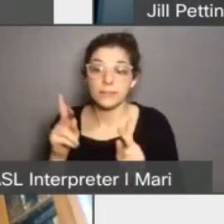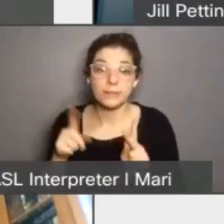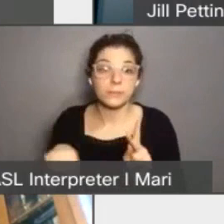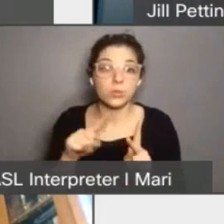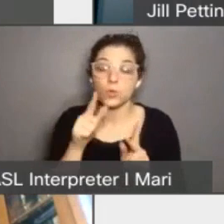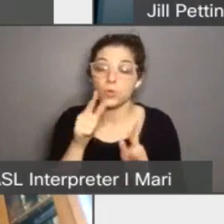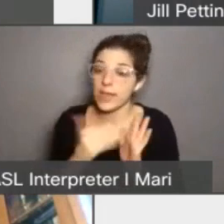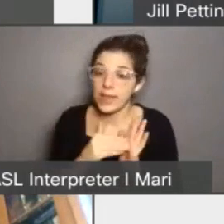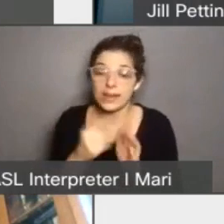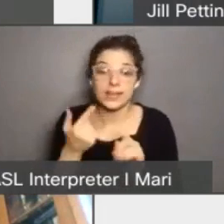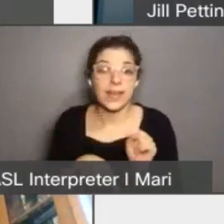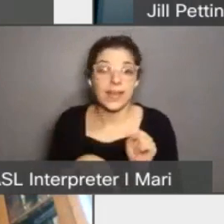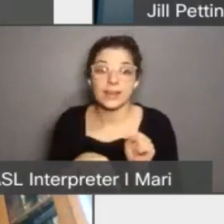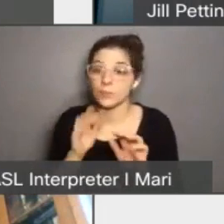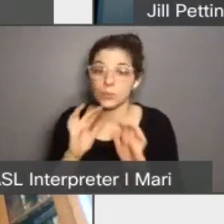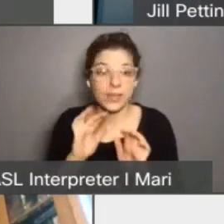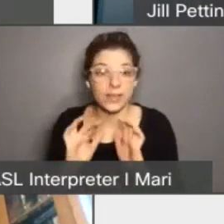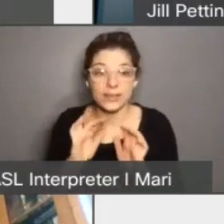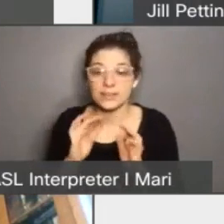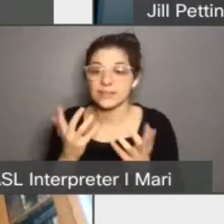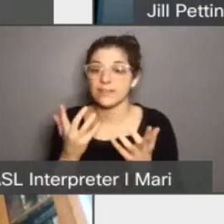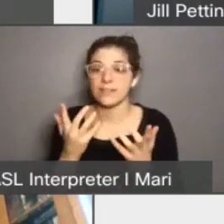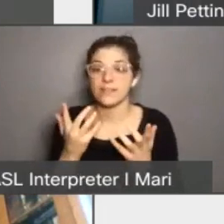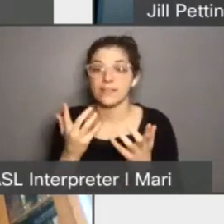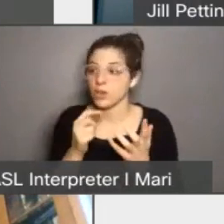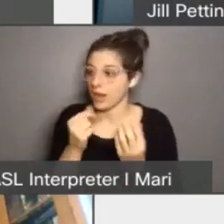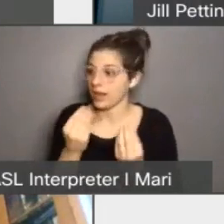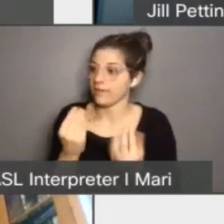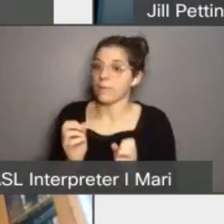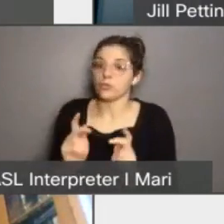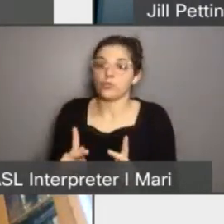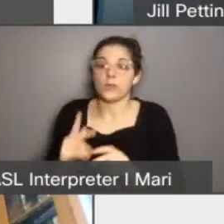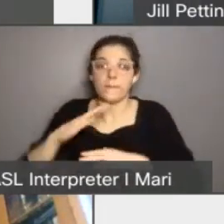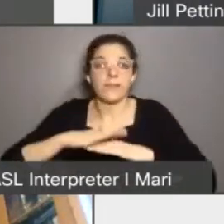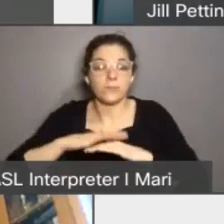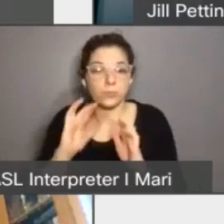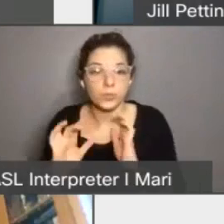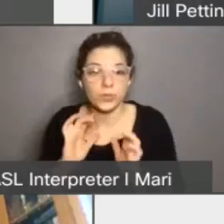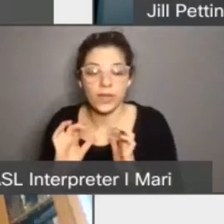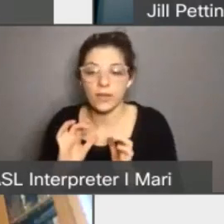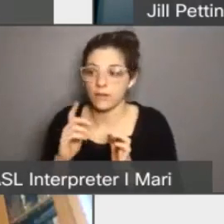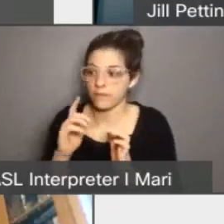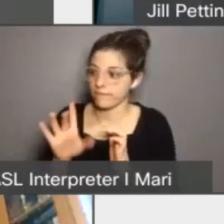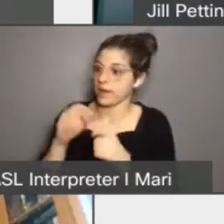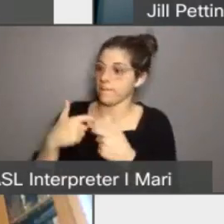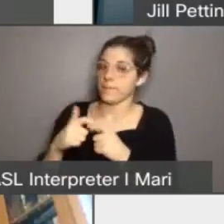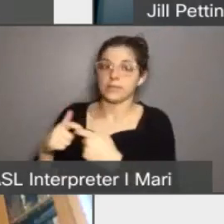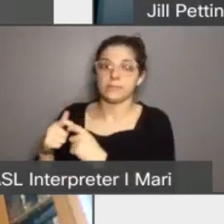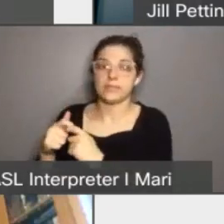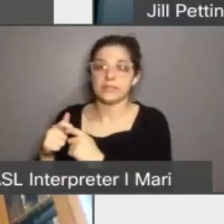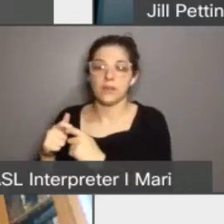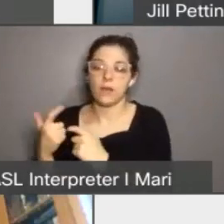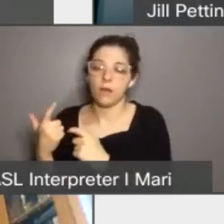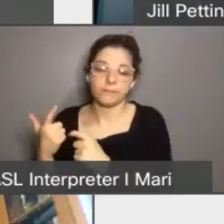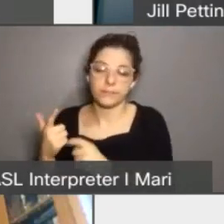again, cannot communicate and are not given the opportunity or the platform to, find the puzzle piece beyond offensive,